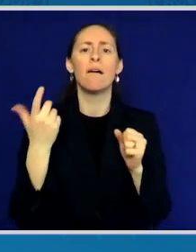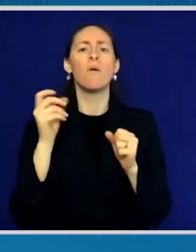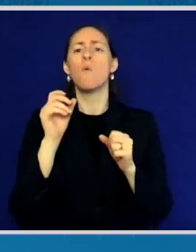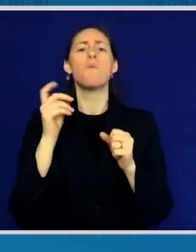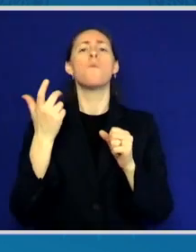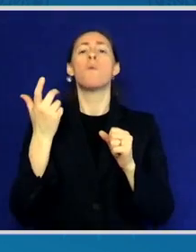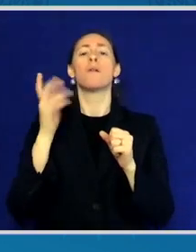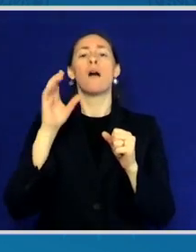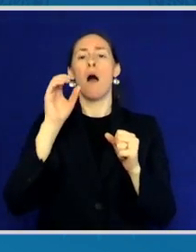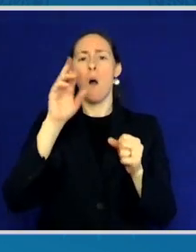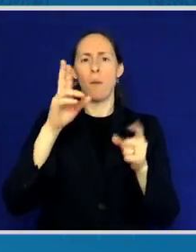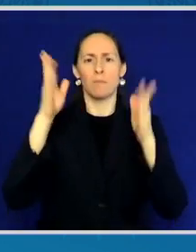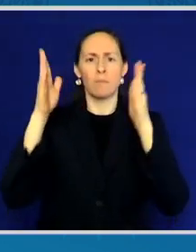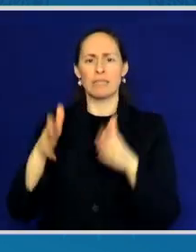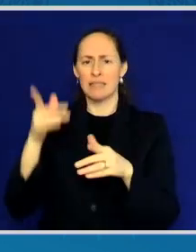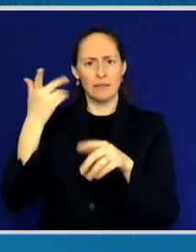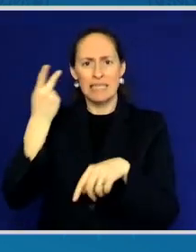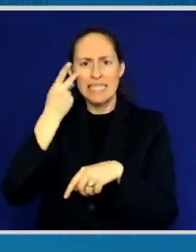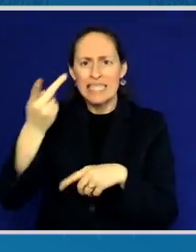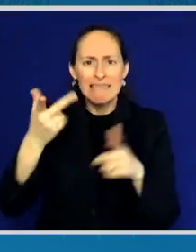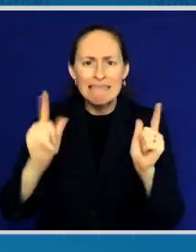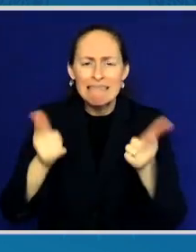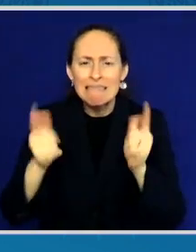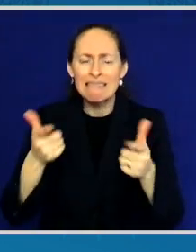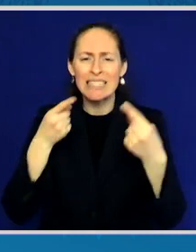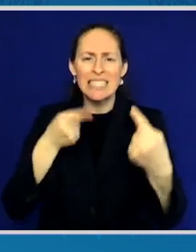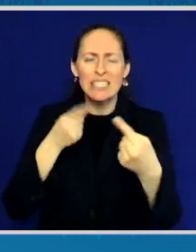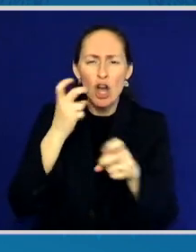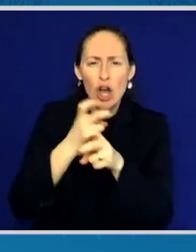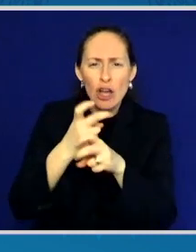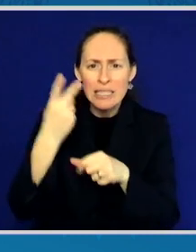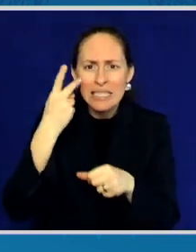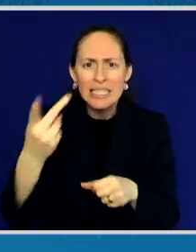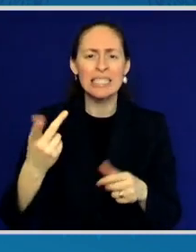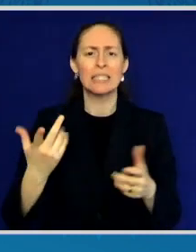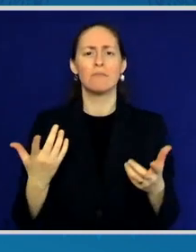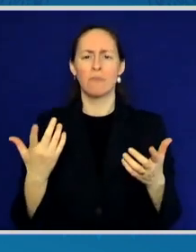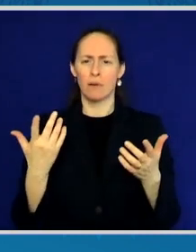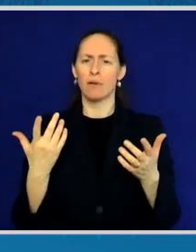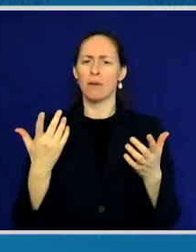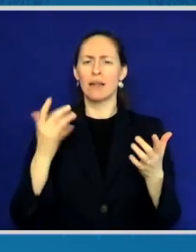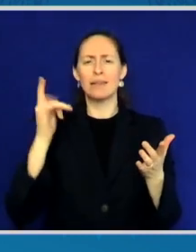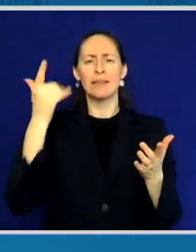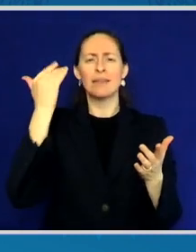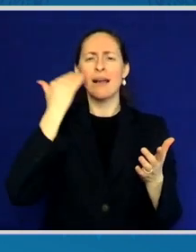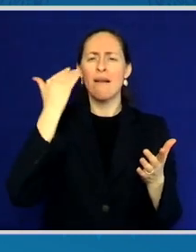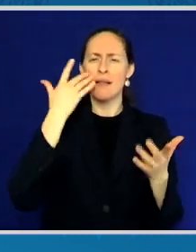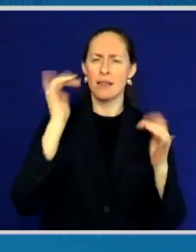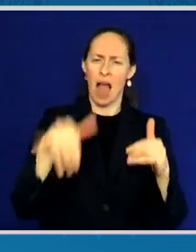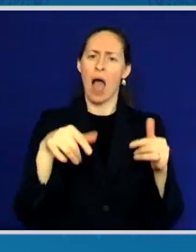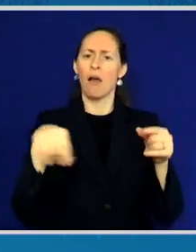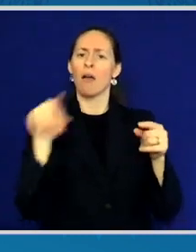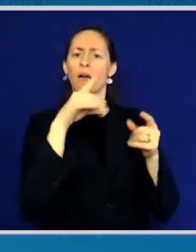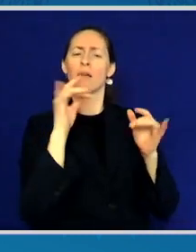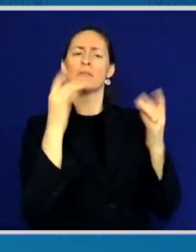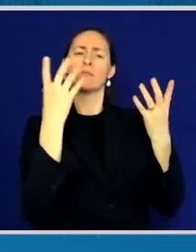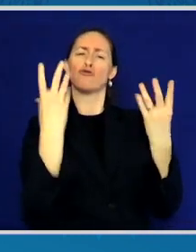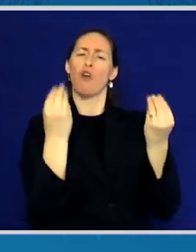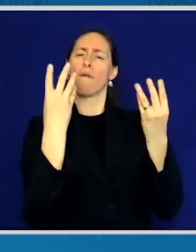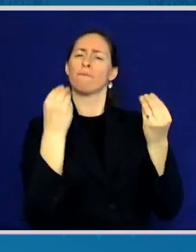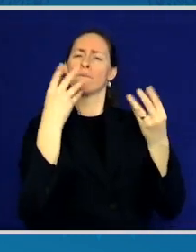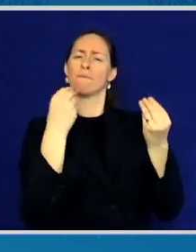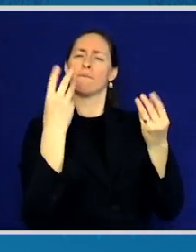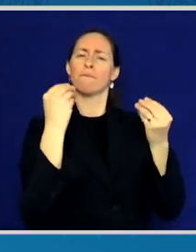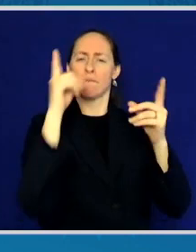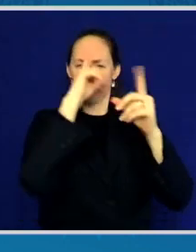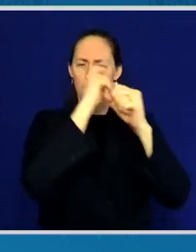impaired? These things are equally important. I just call it the soft infrastructure of transit to be able to make this thing work,